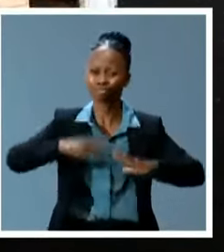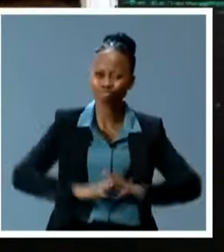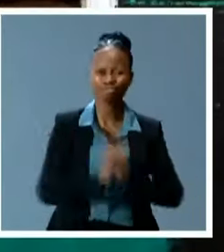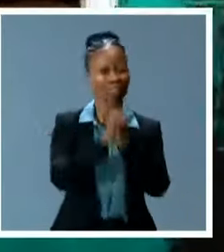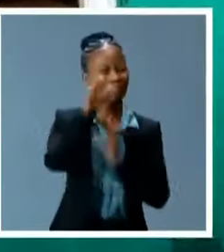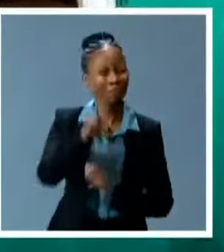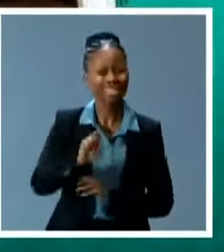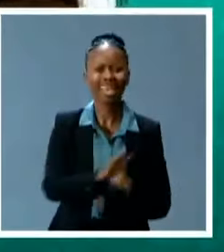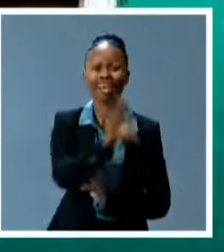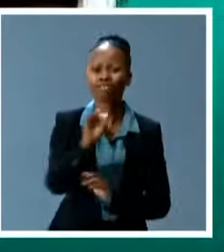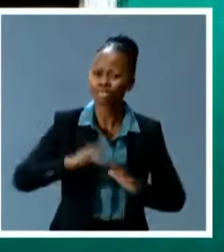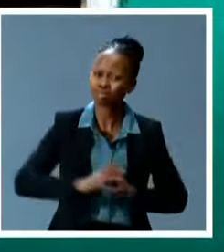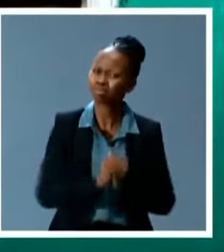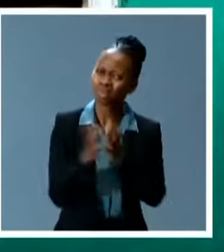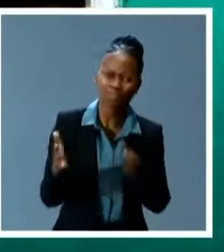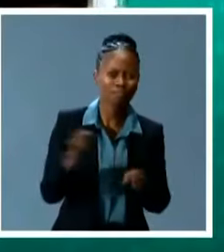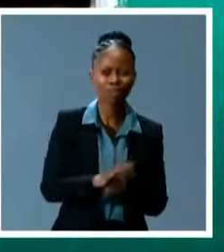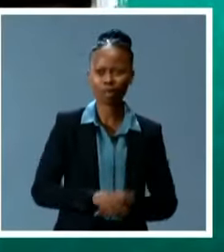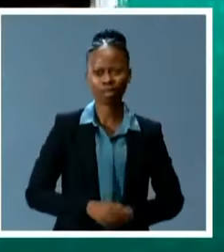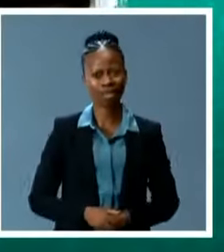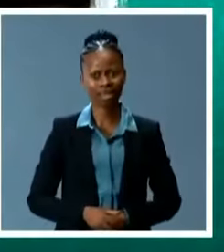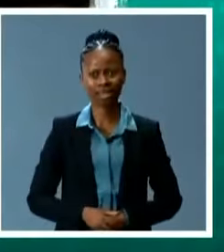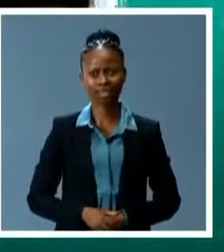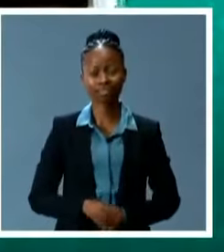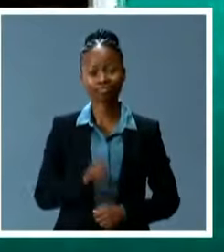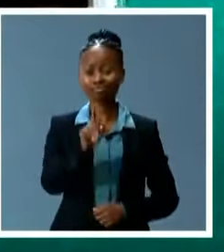Mama Lágrima. Lume Alfa,